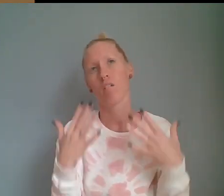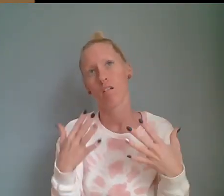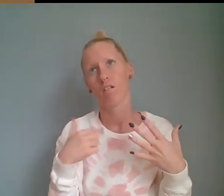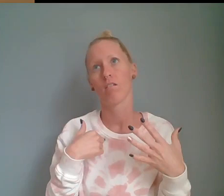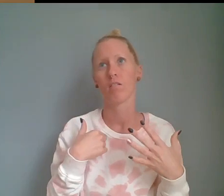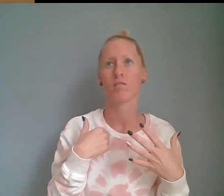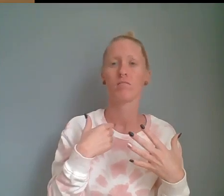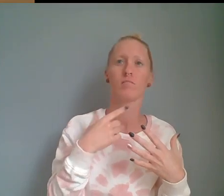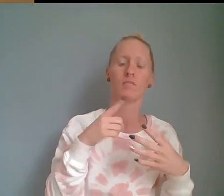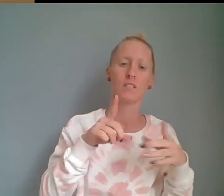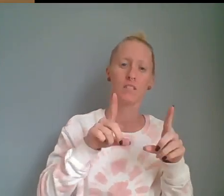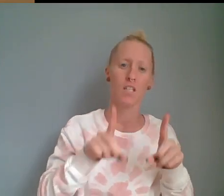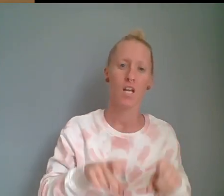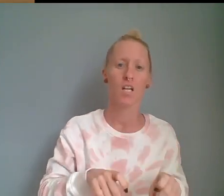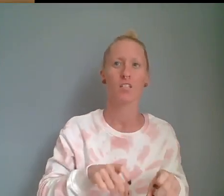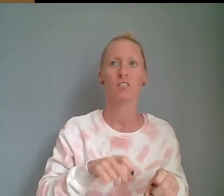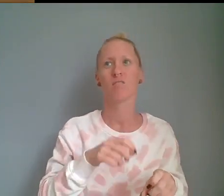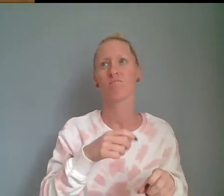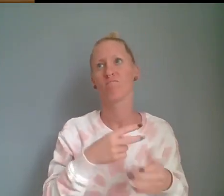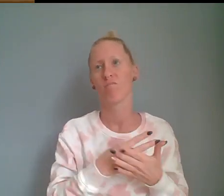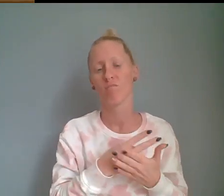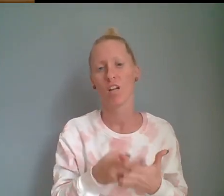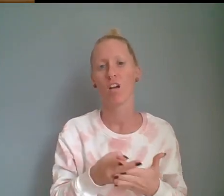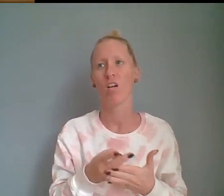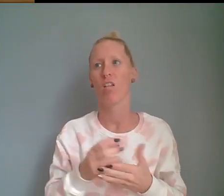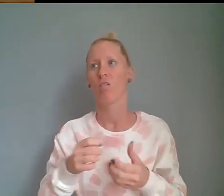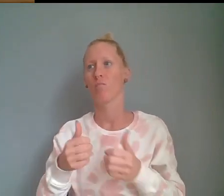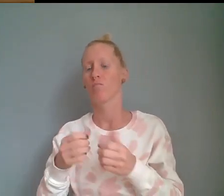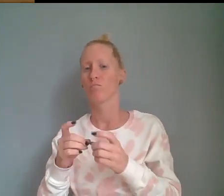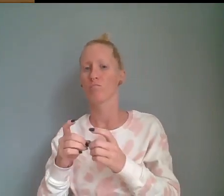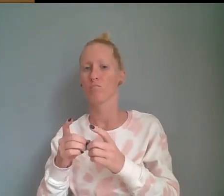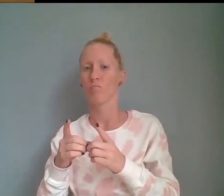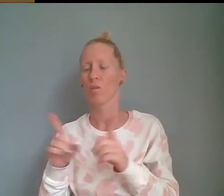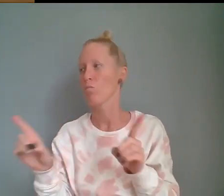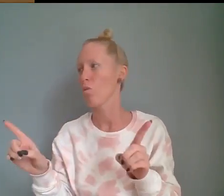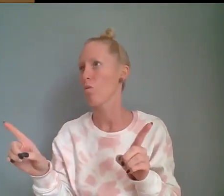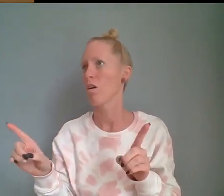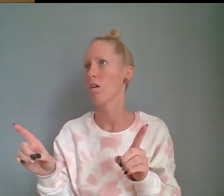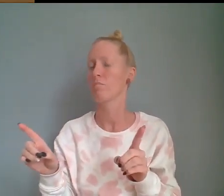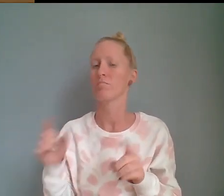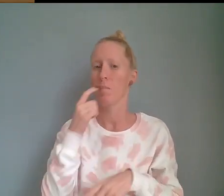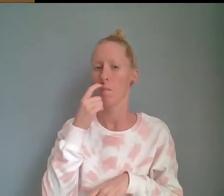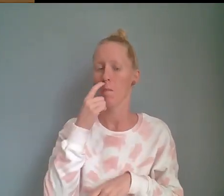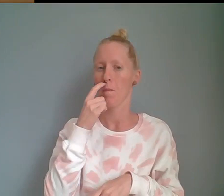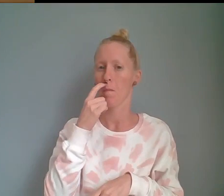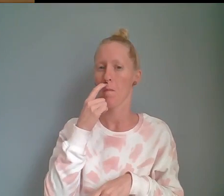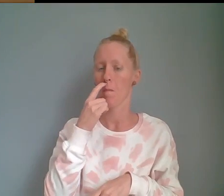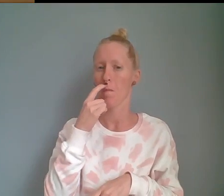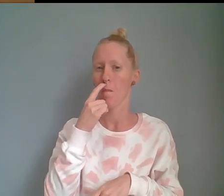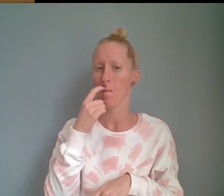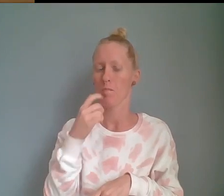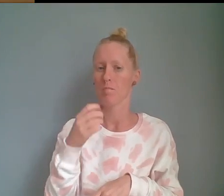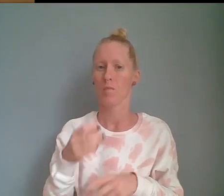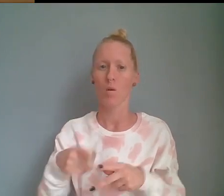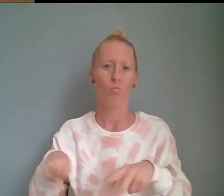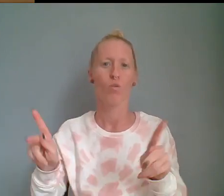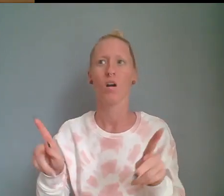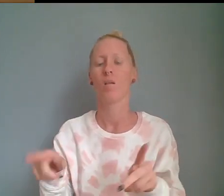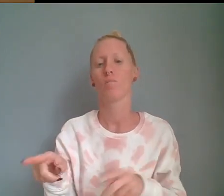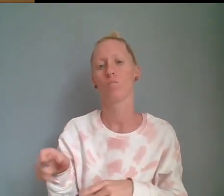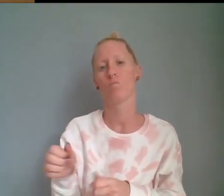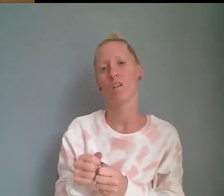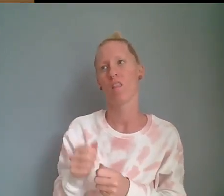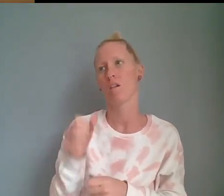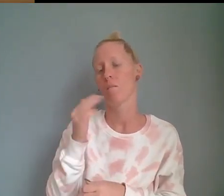because you broke up with a boyfriend or girlfriend or something like this, and being completely non-functional, vegetative, the way